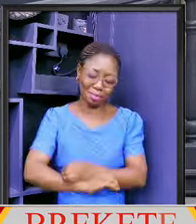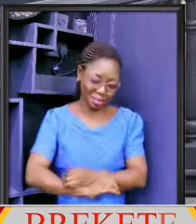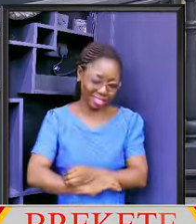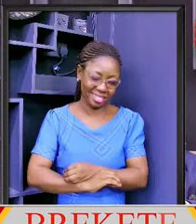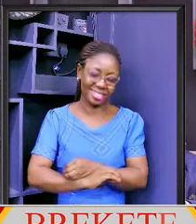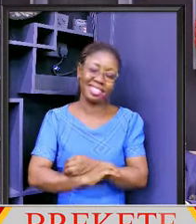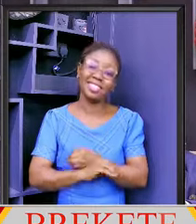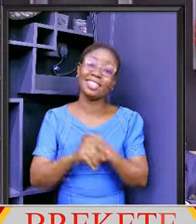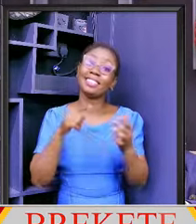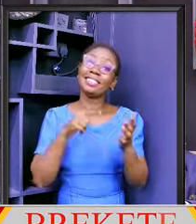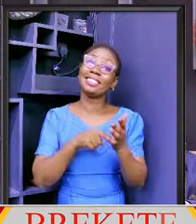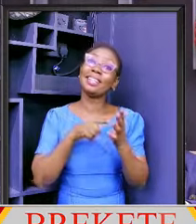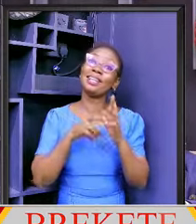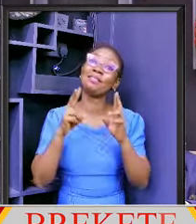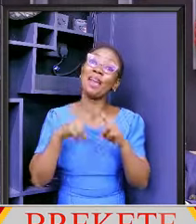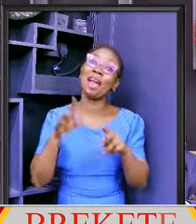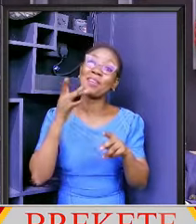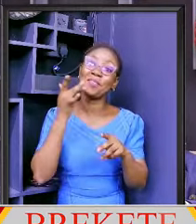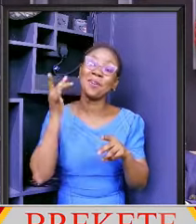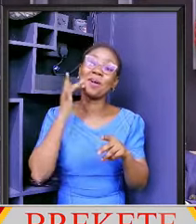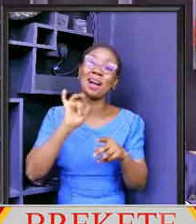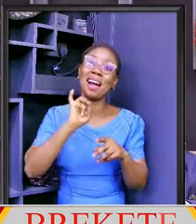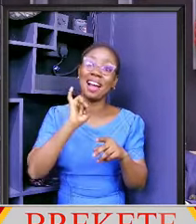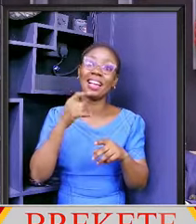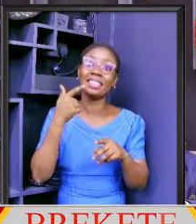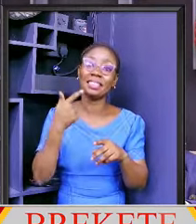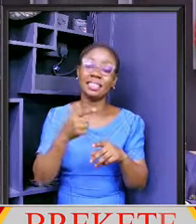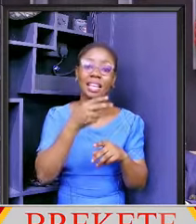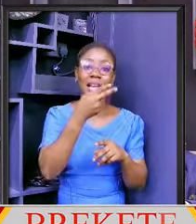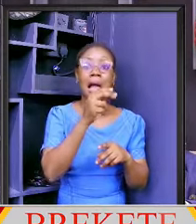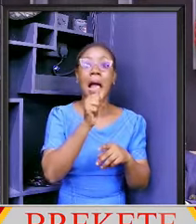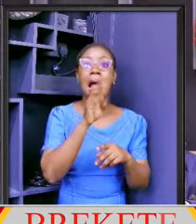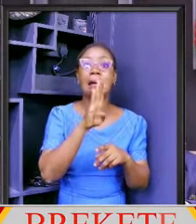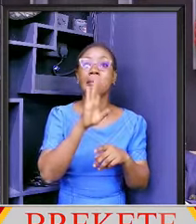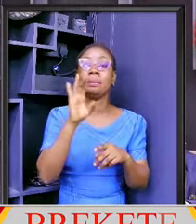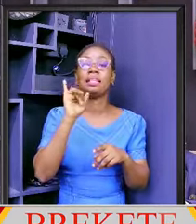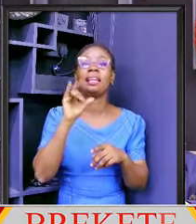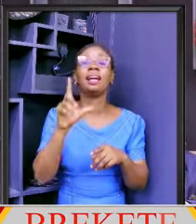This very former DIG, Habila or somebody.